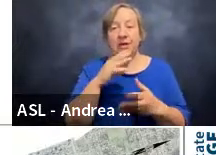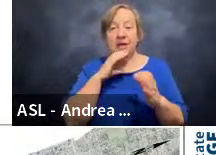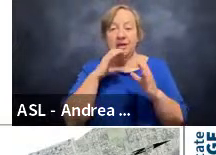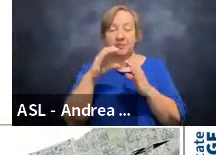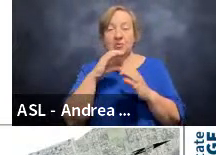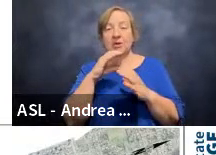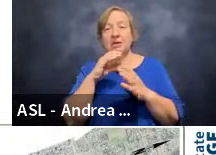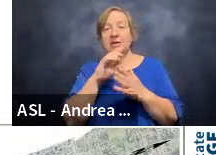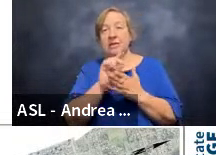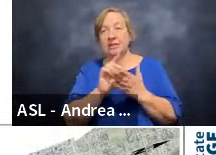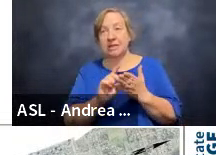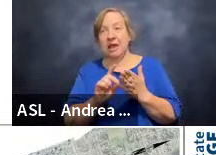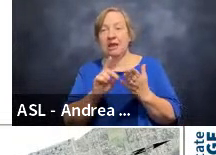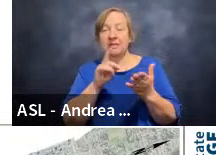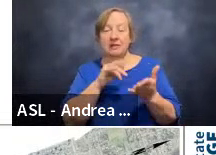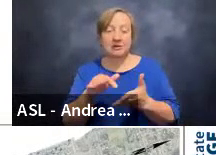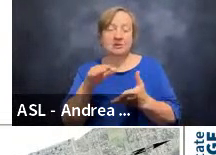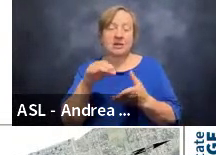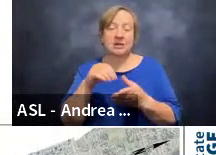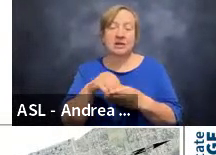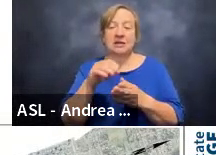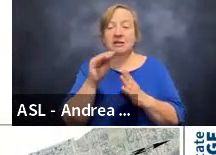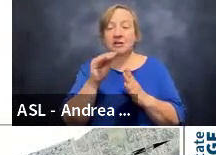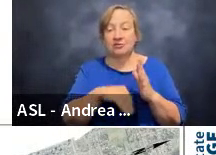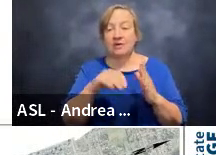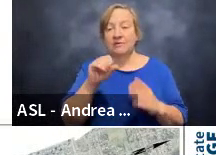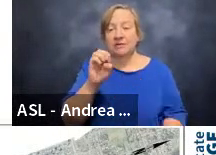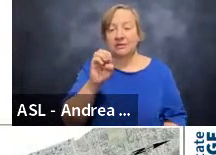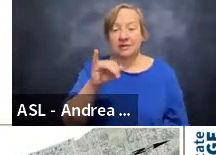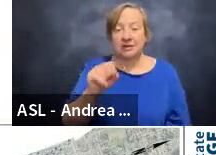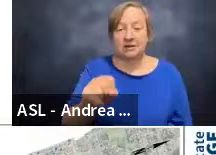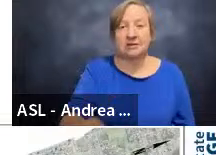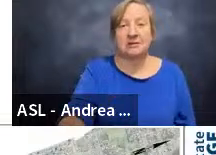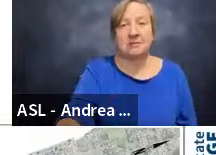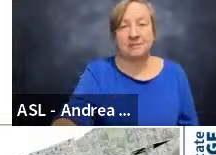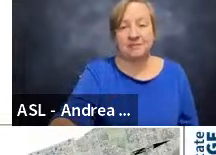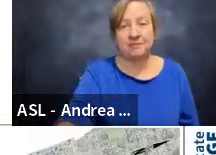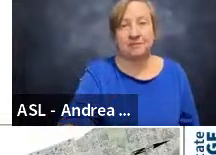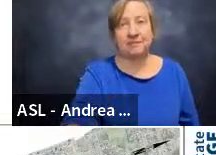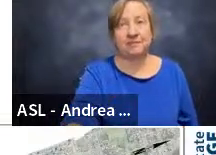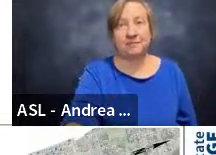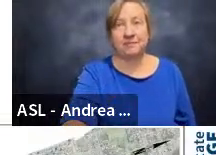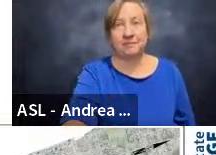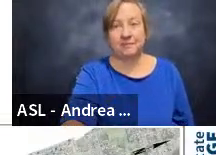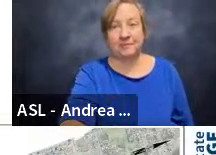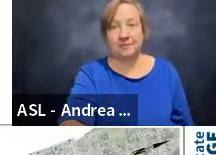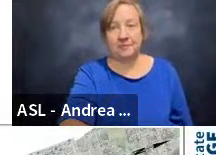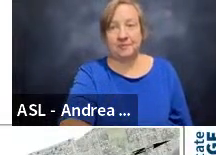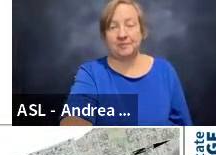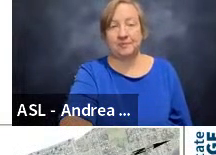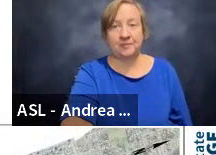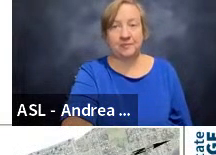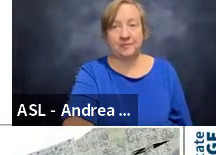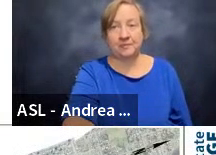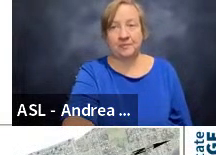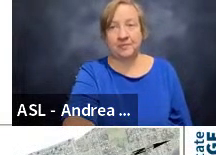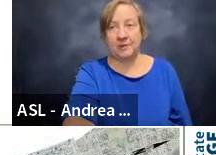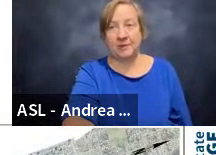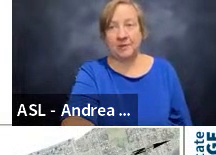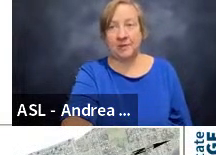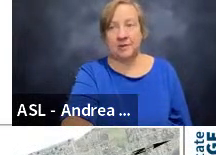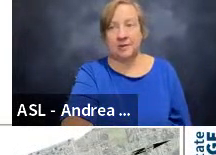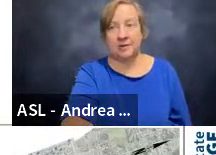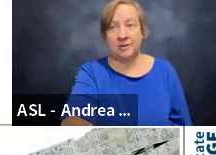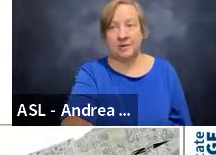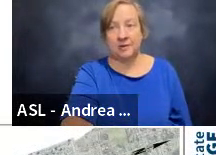communicating the design that's being studied in the draft SEIS. If I could step back a little bit, if you may recall